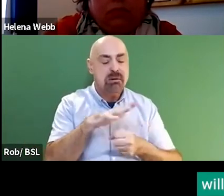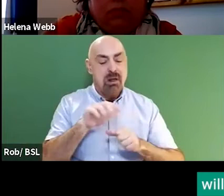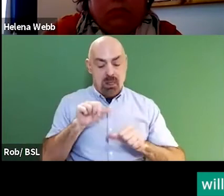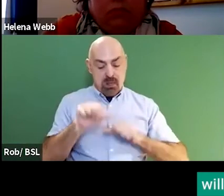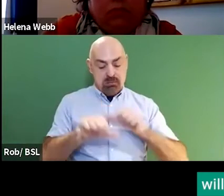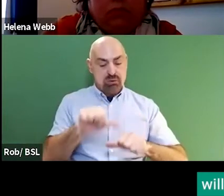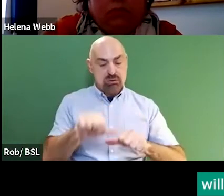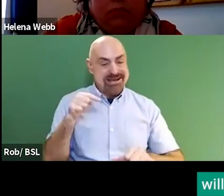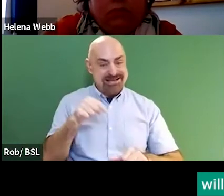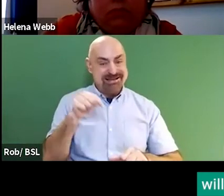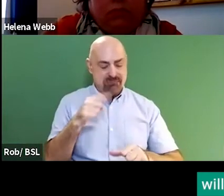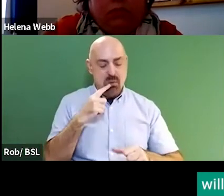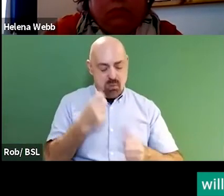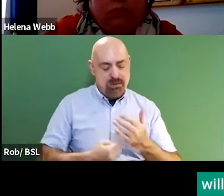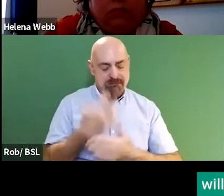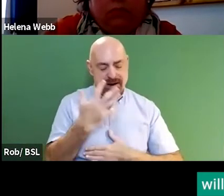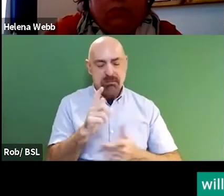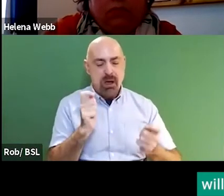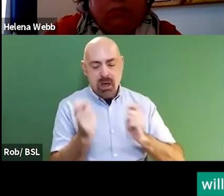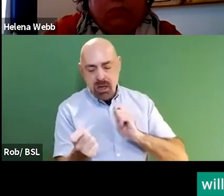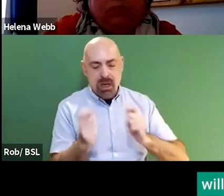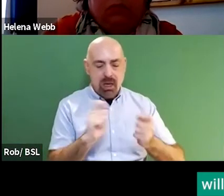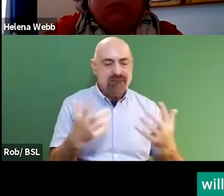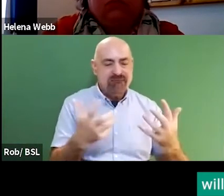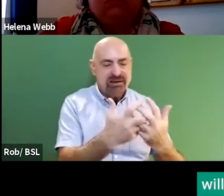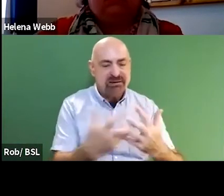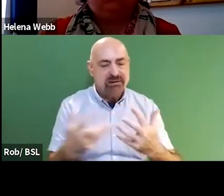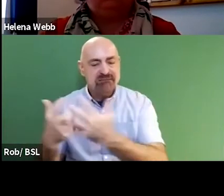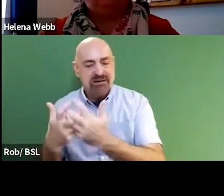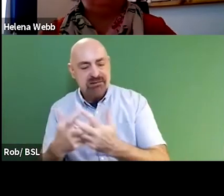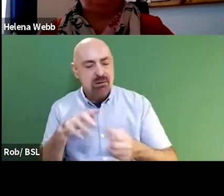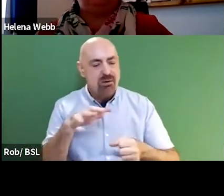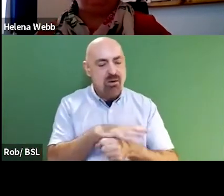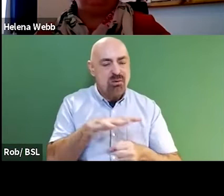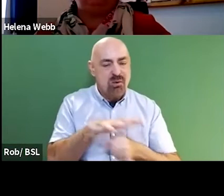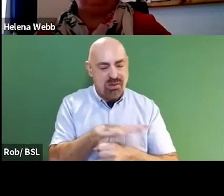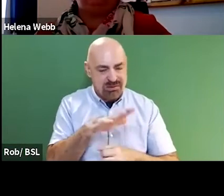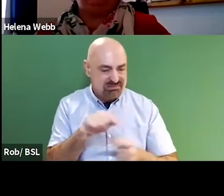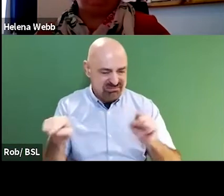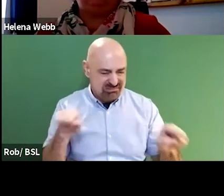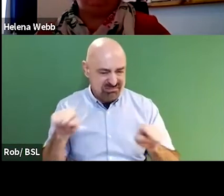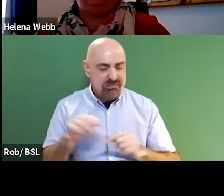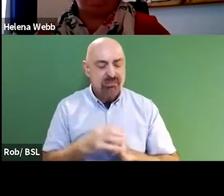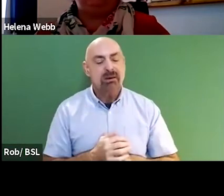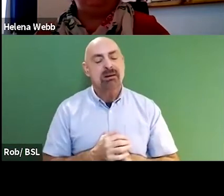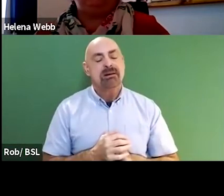will develop and be adapted to fit with the local context, and that's really exciting.